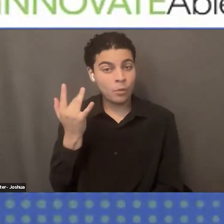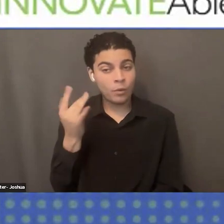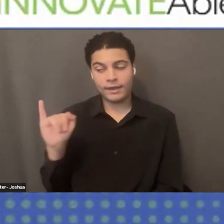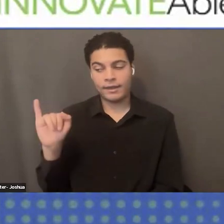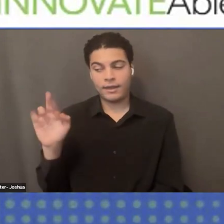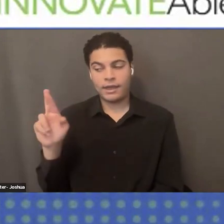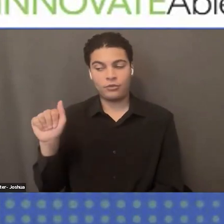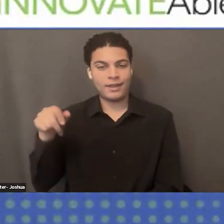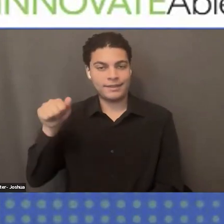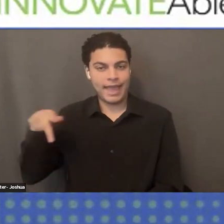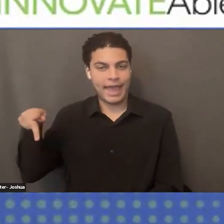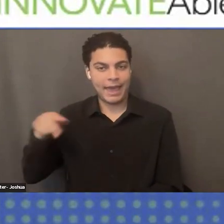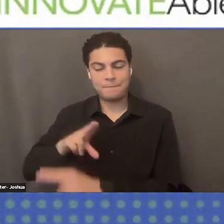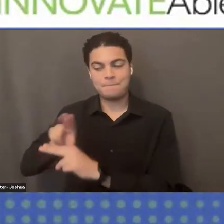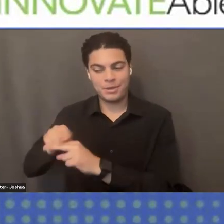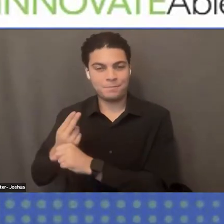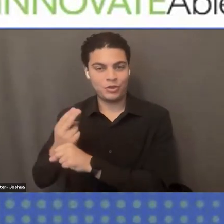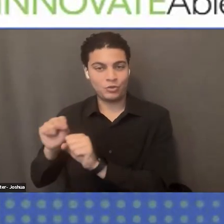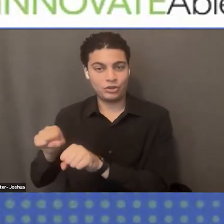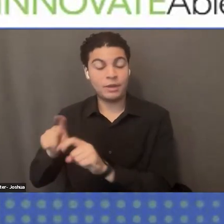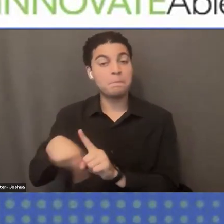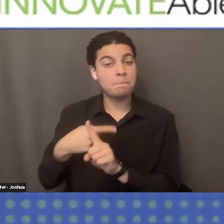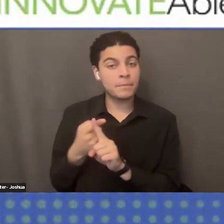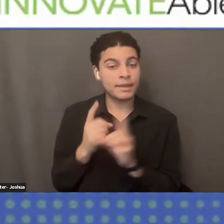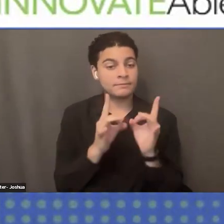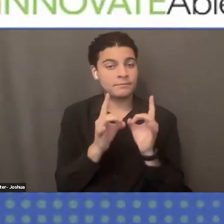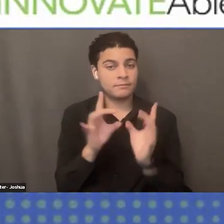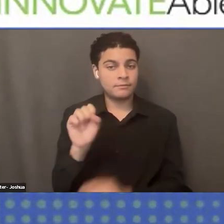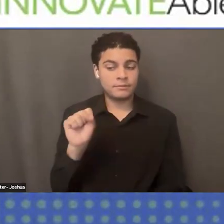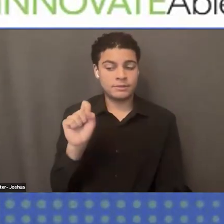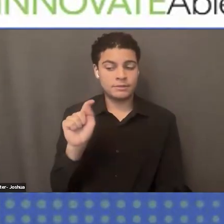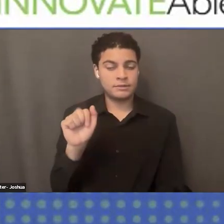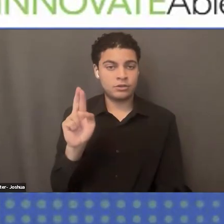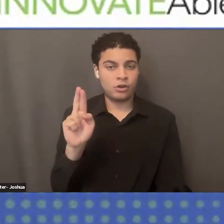is now also used in Starbucks. So some of these things are really incredible to see.